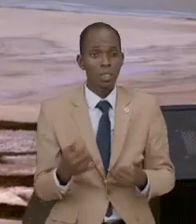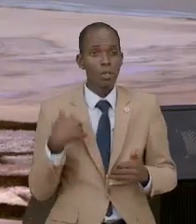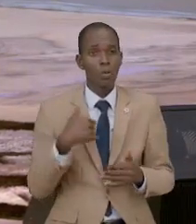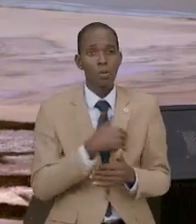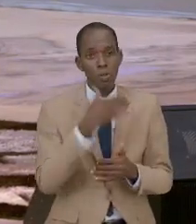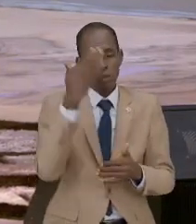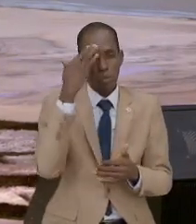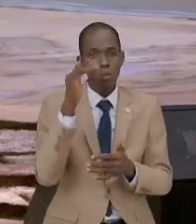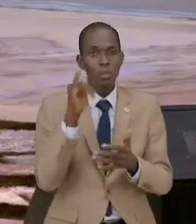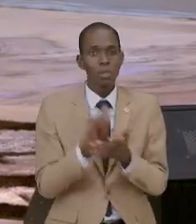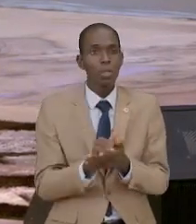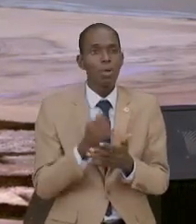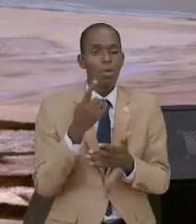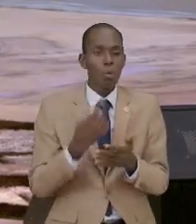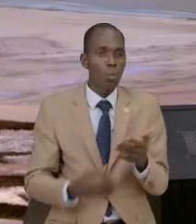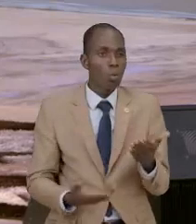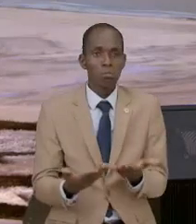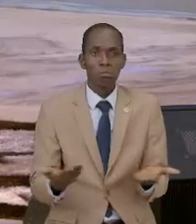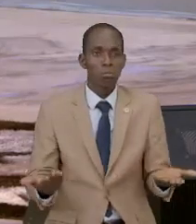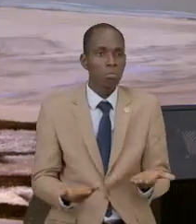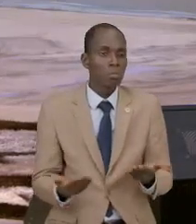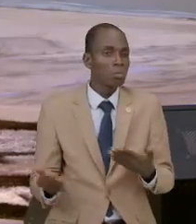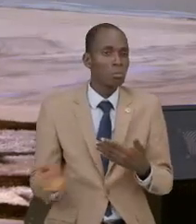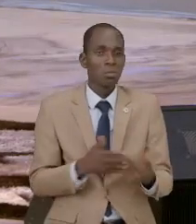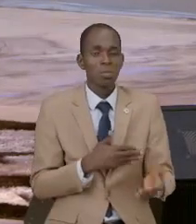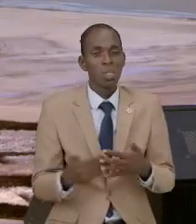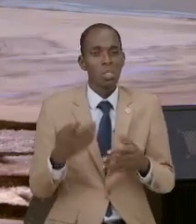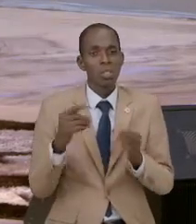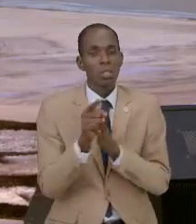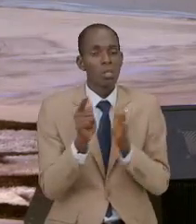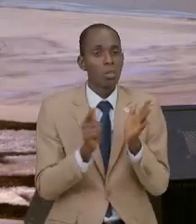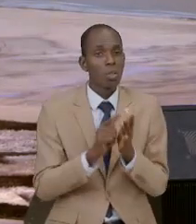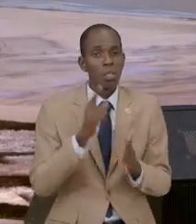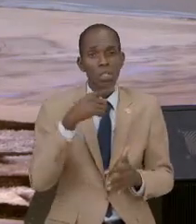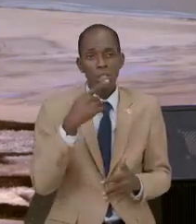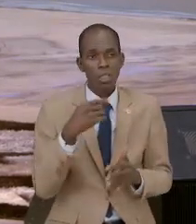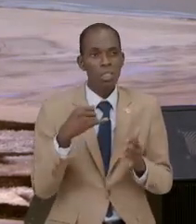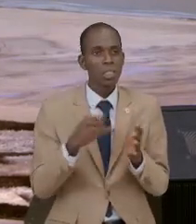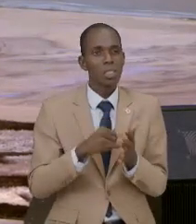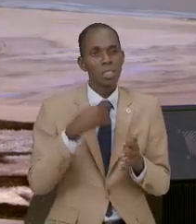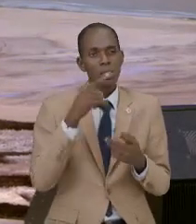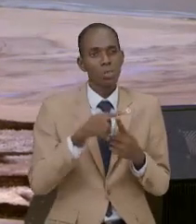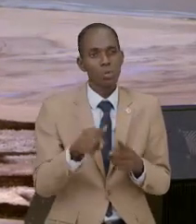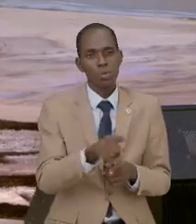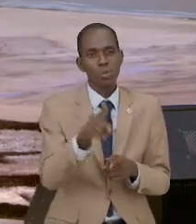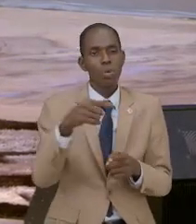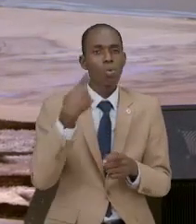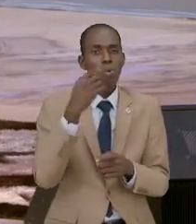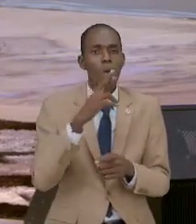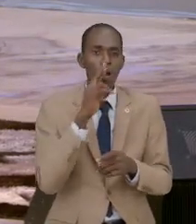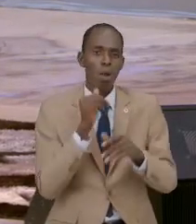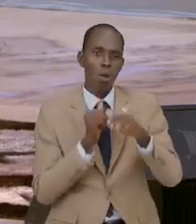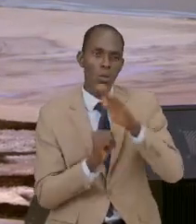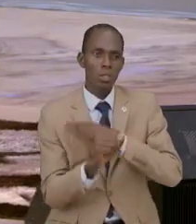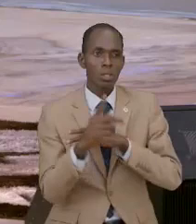things soever the law saith, it says to them that are under the